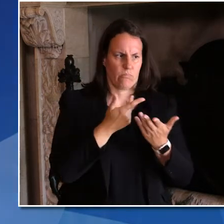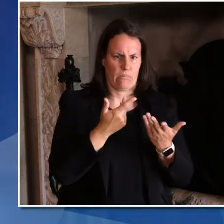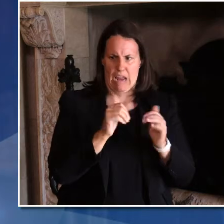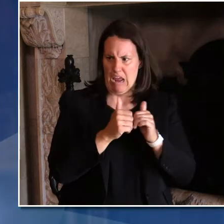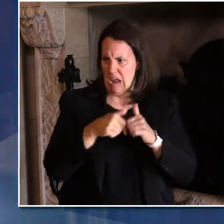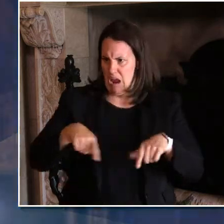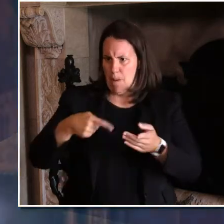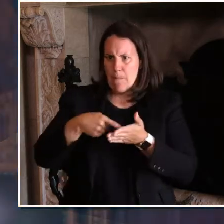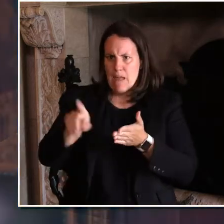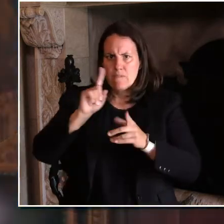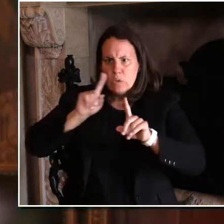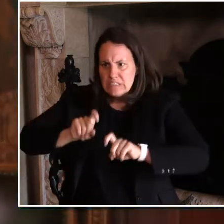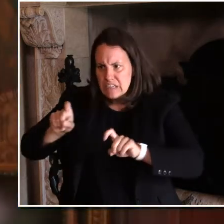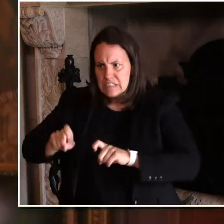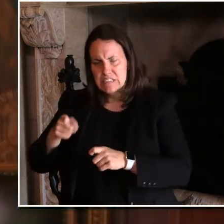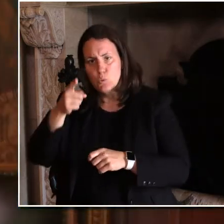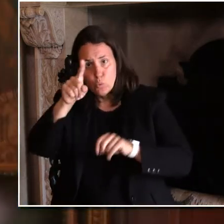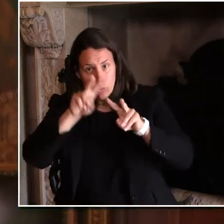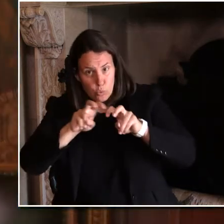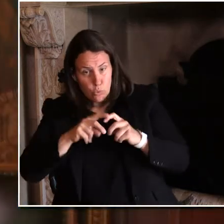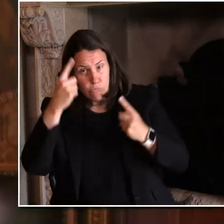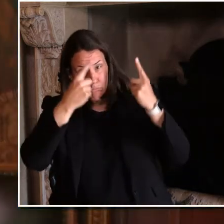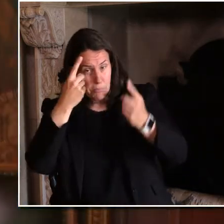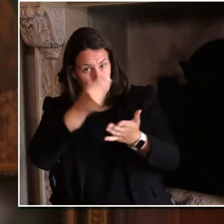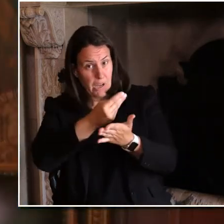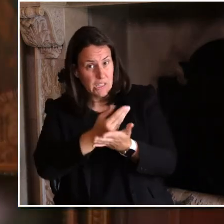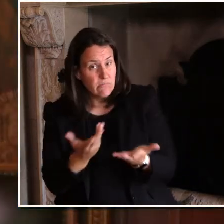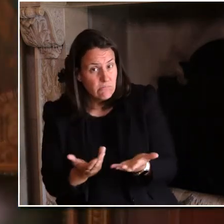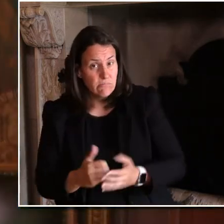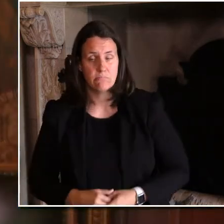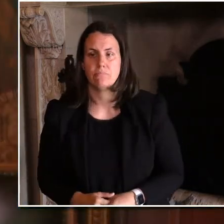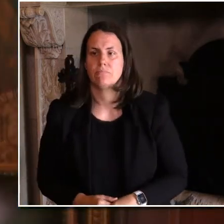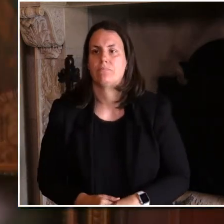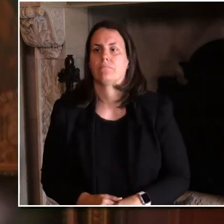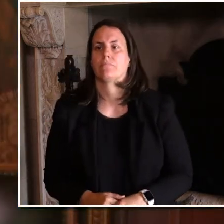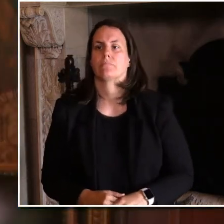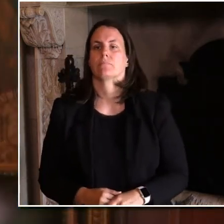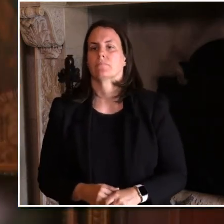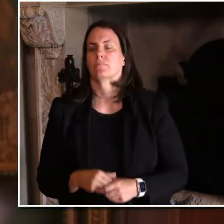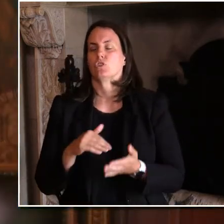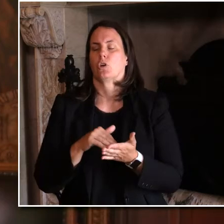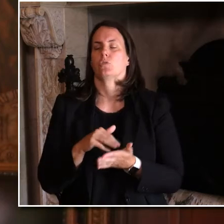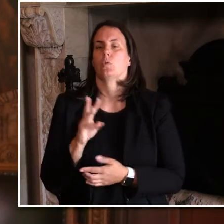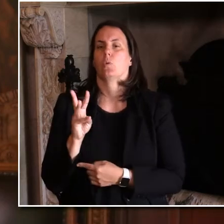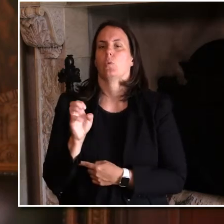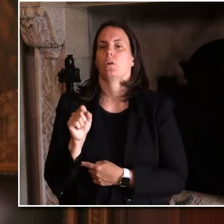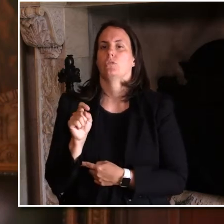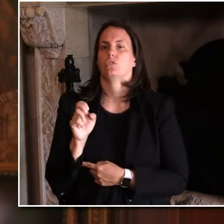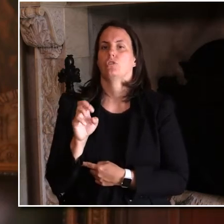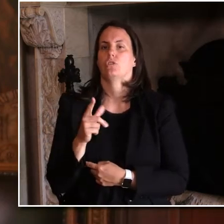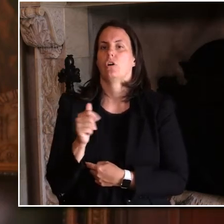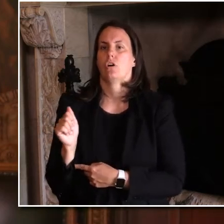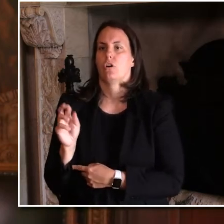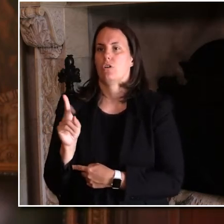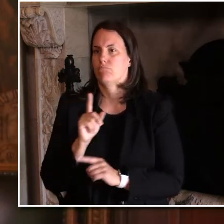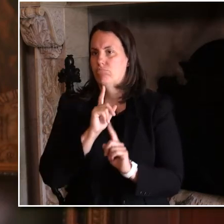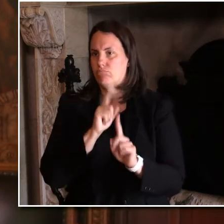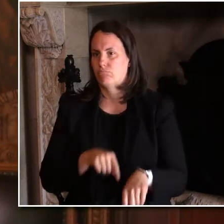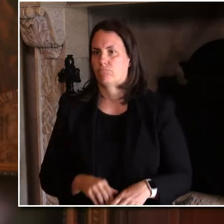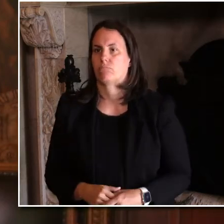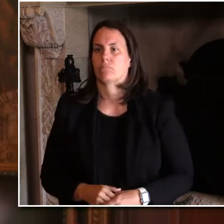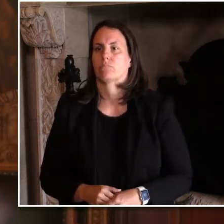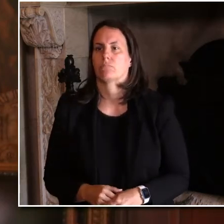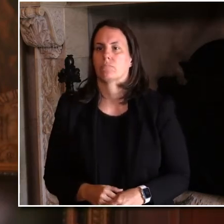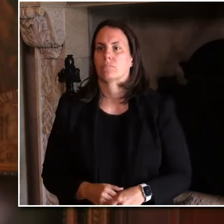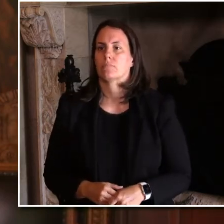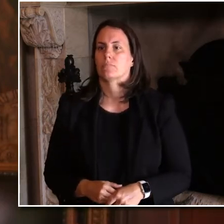So the antibody tests are inexpensive compared to the molecular test, but